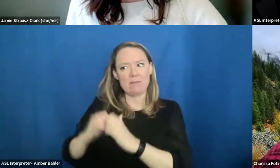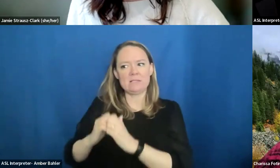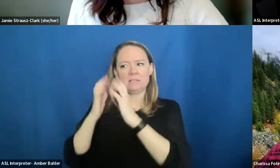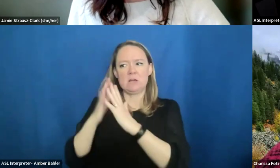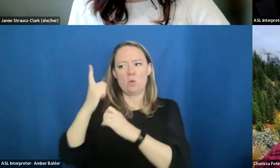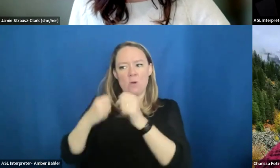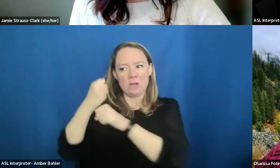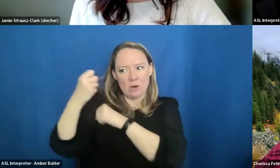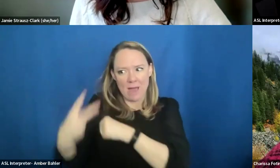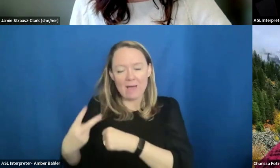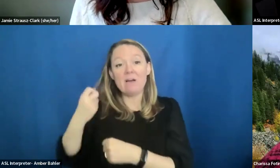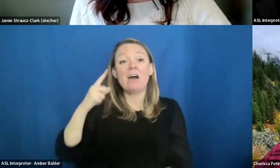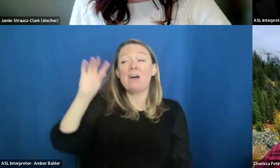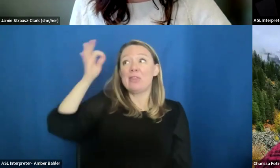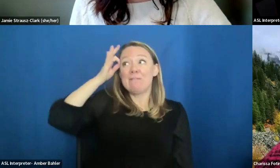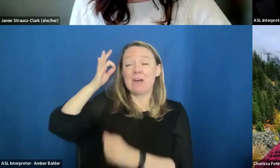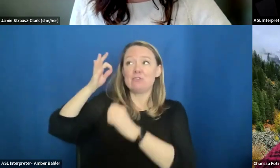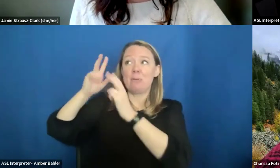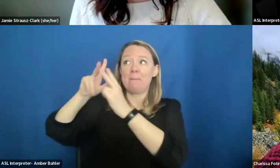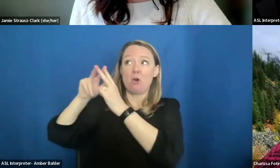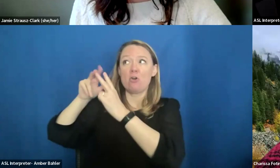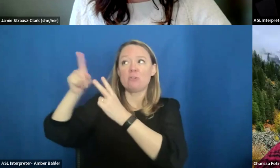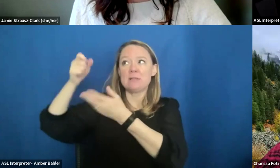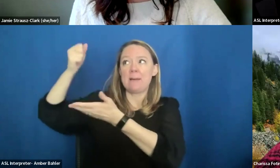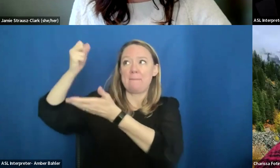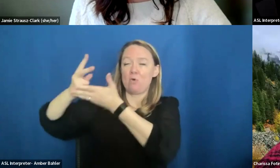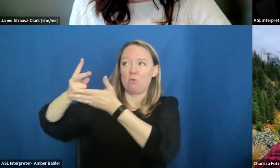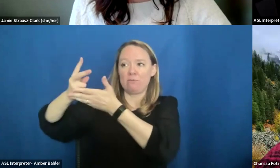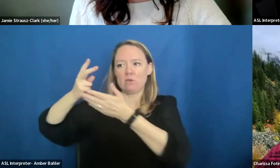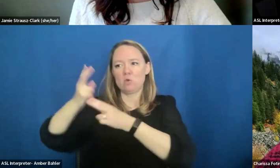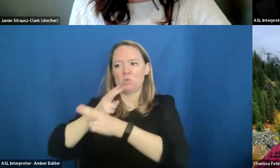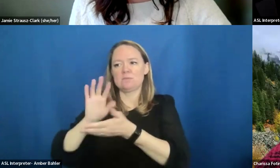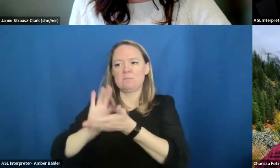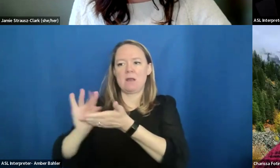from our federal partners to use Medicaid dollars to help support that work as well.